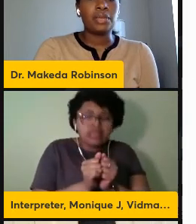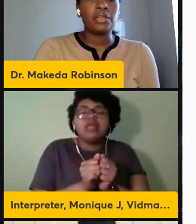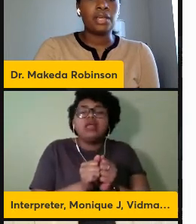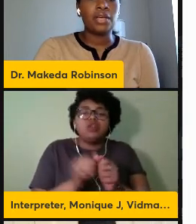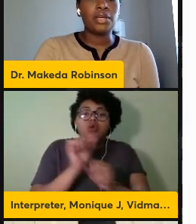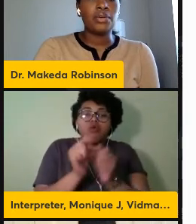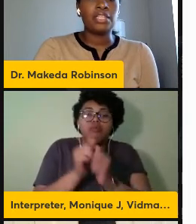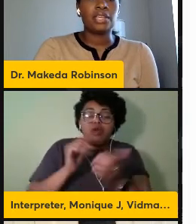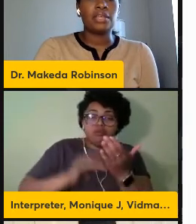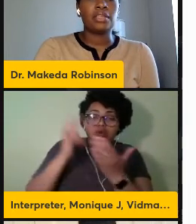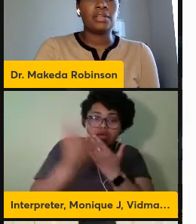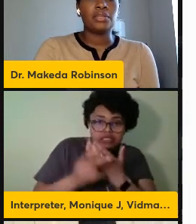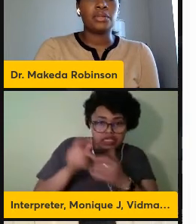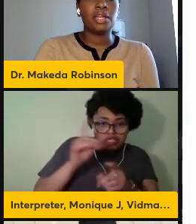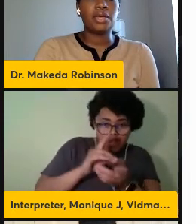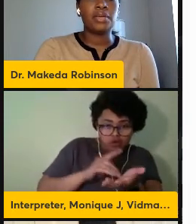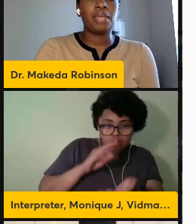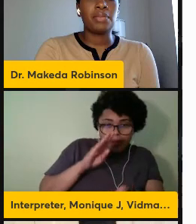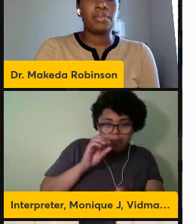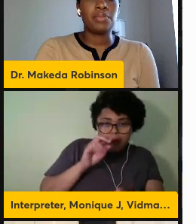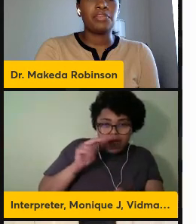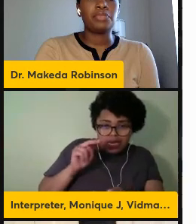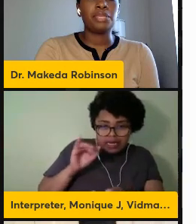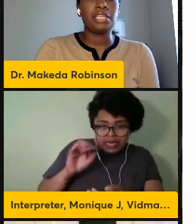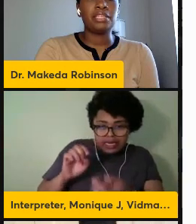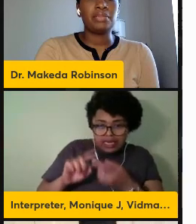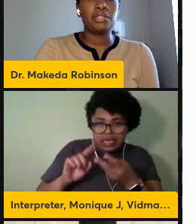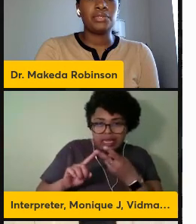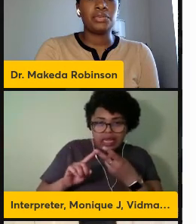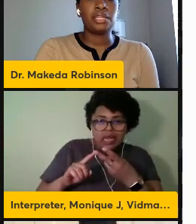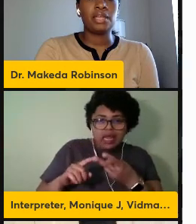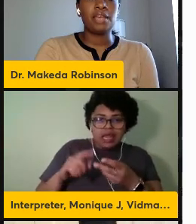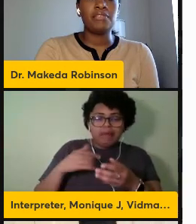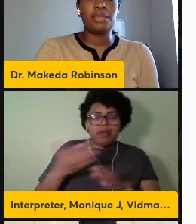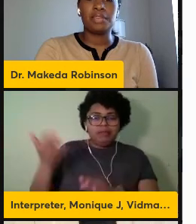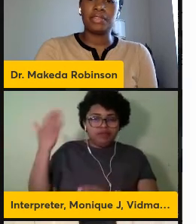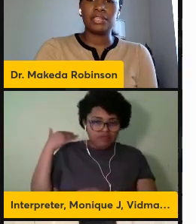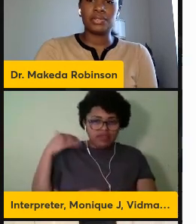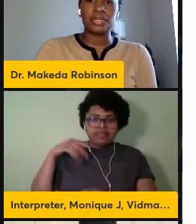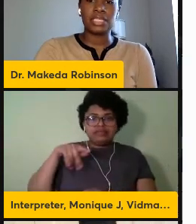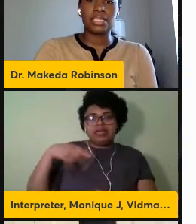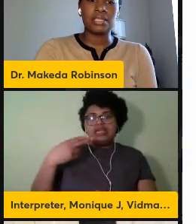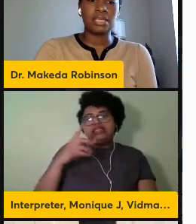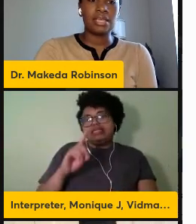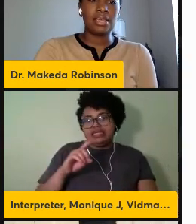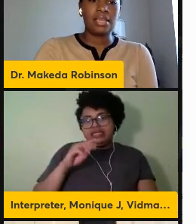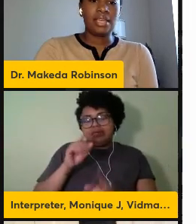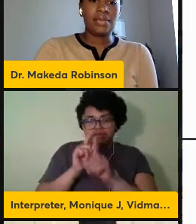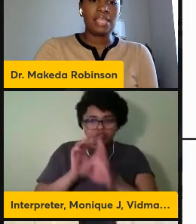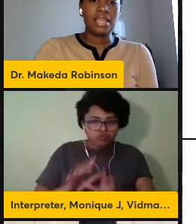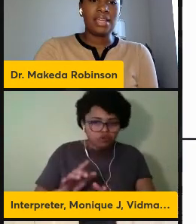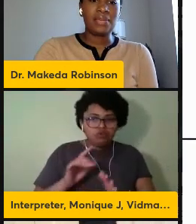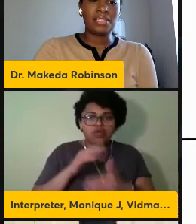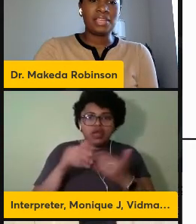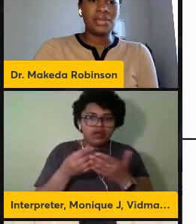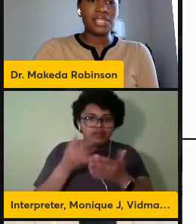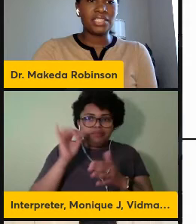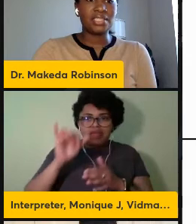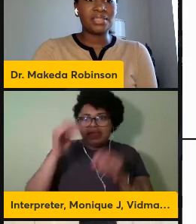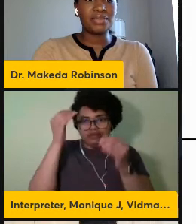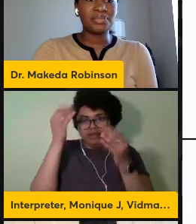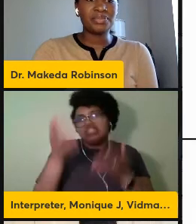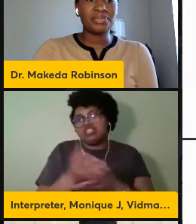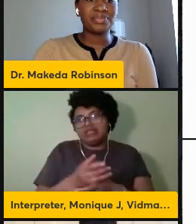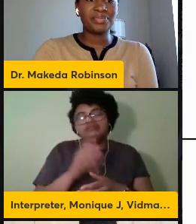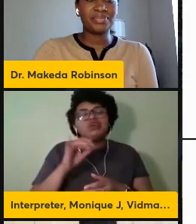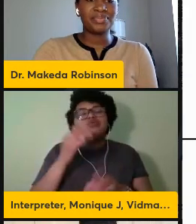Dr. Balni Maldonado and Jonathan Altamirano, and my previous PhD mentor, Shreet Anav, and my funding sources. With that, I will take your